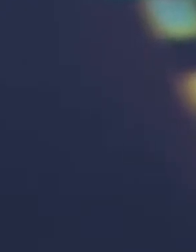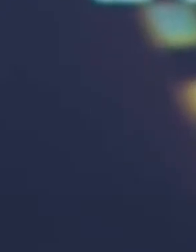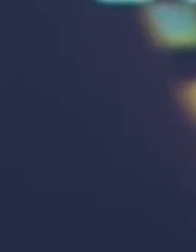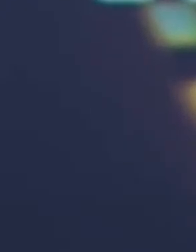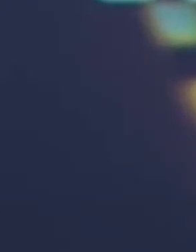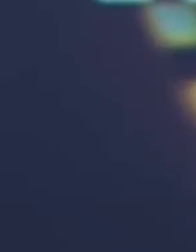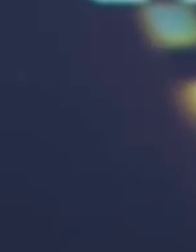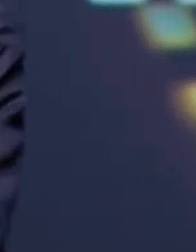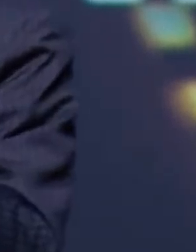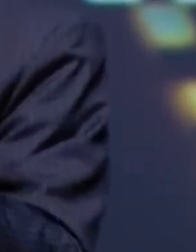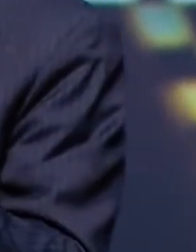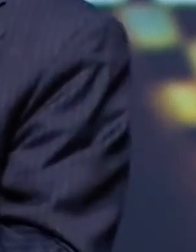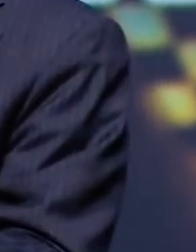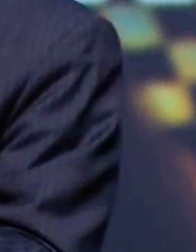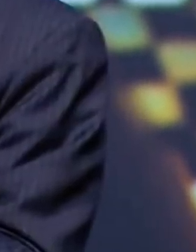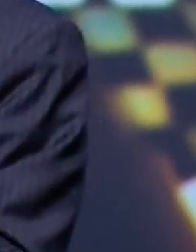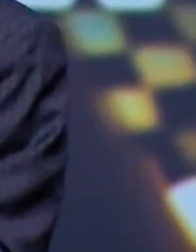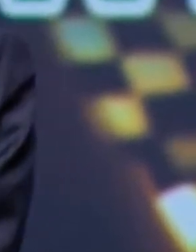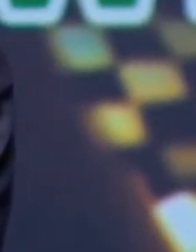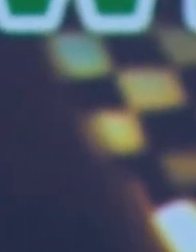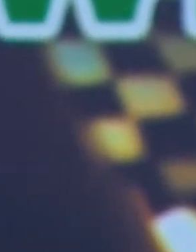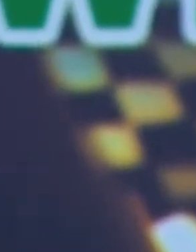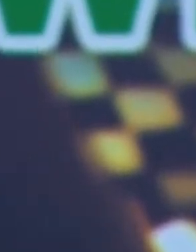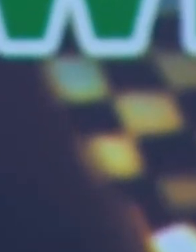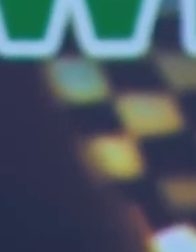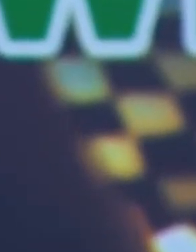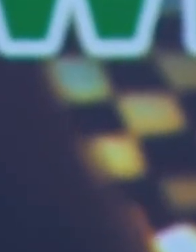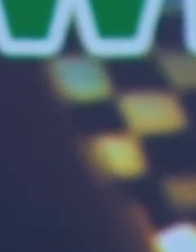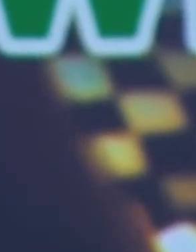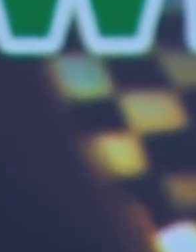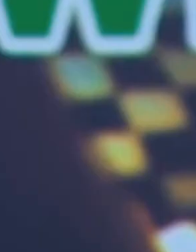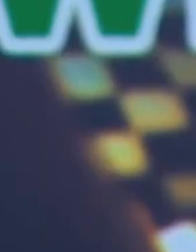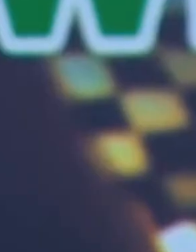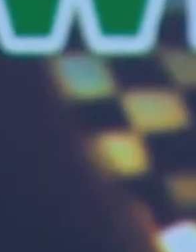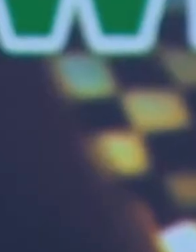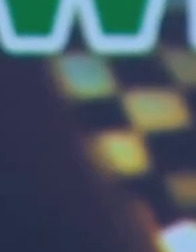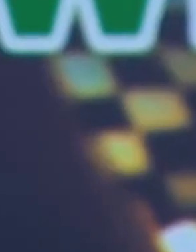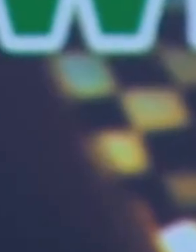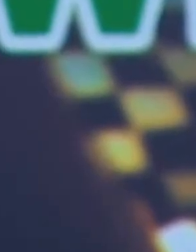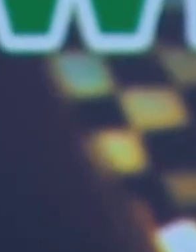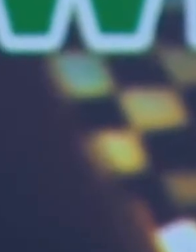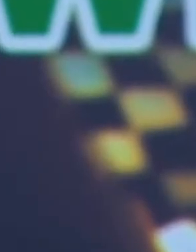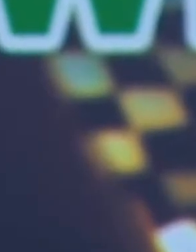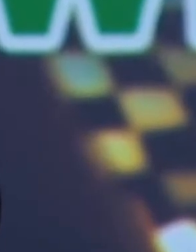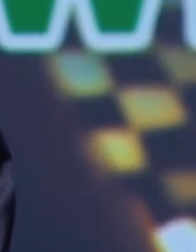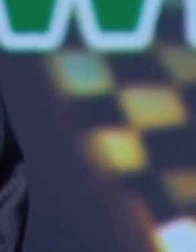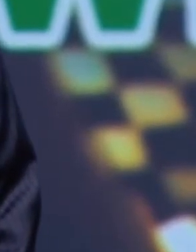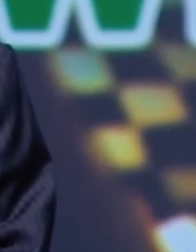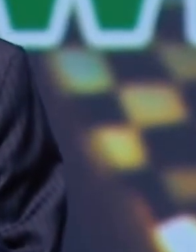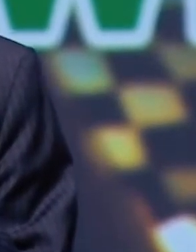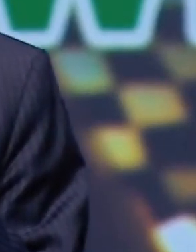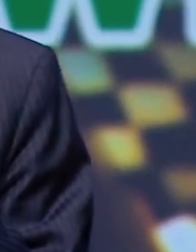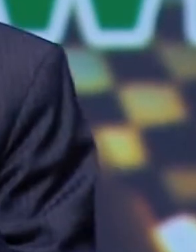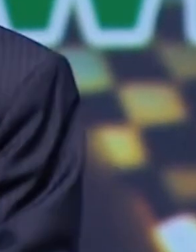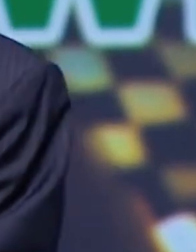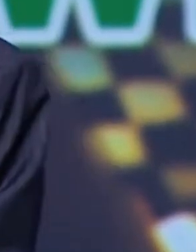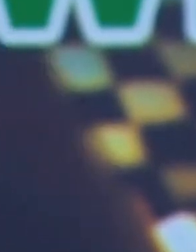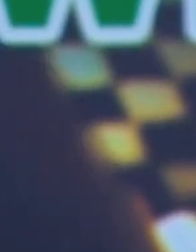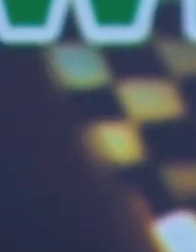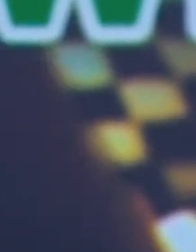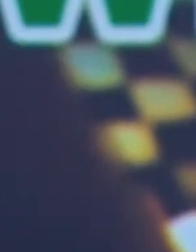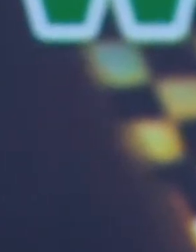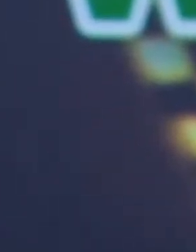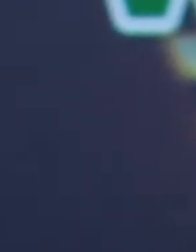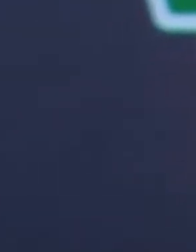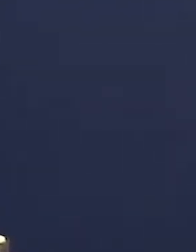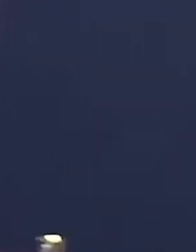You see, it's your choice as you are sitting here and listening to the word. Bow your heads, please